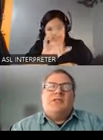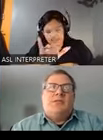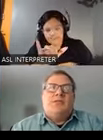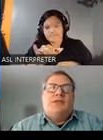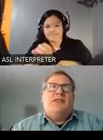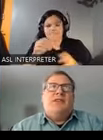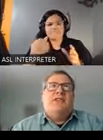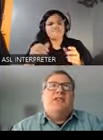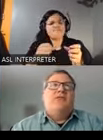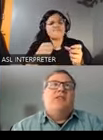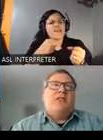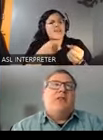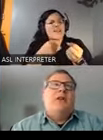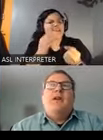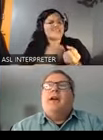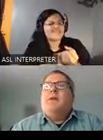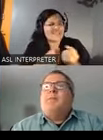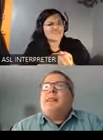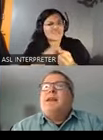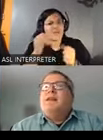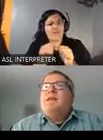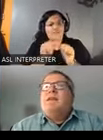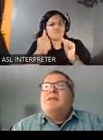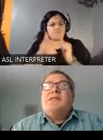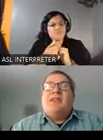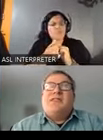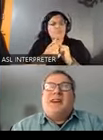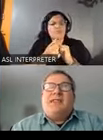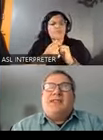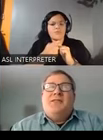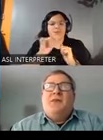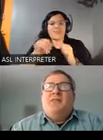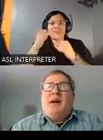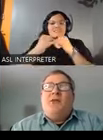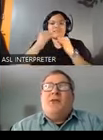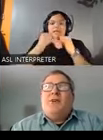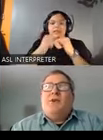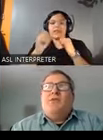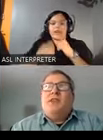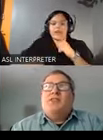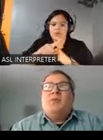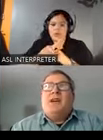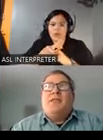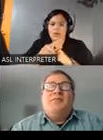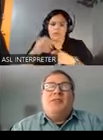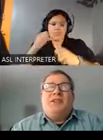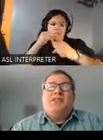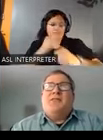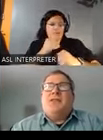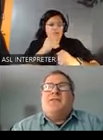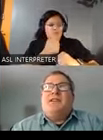the electrical grid, connected to each other. This allows us to ask, if we lose power in one place, what other